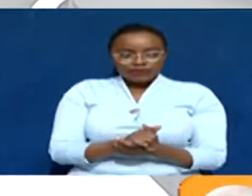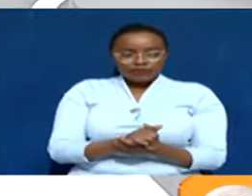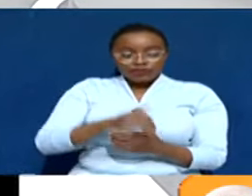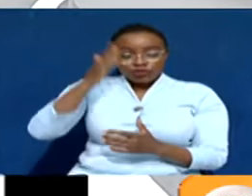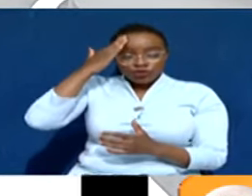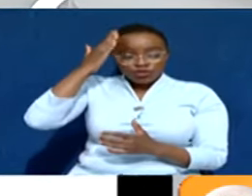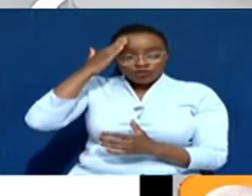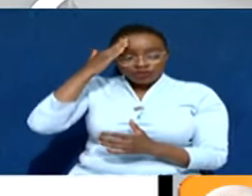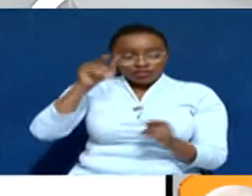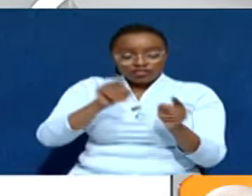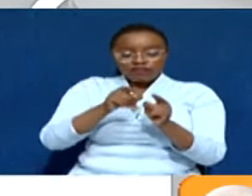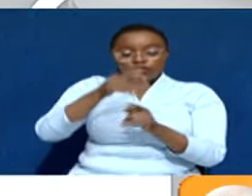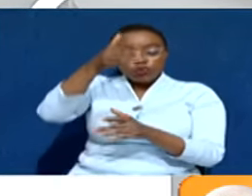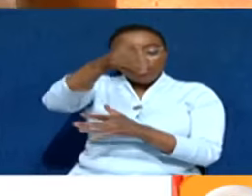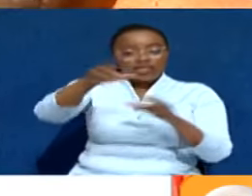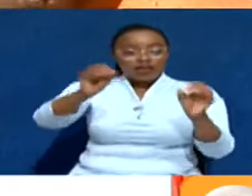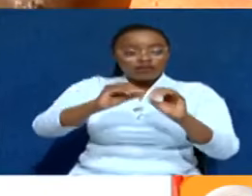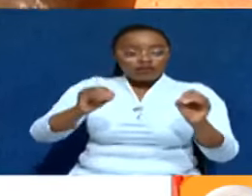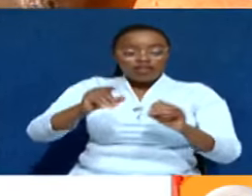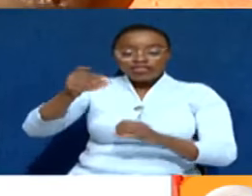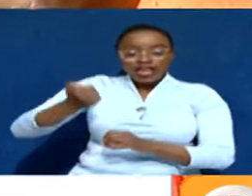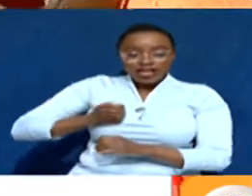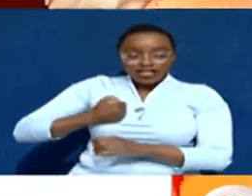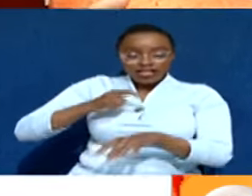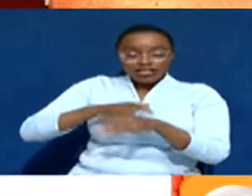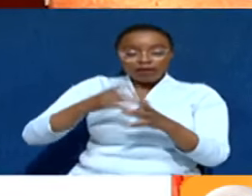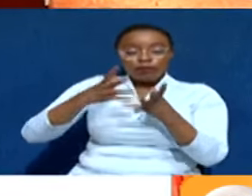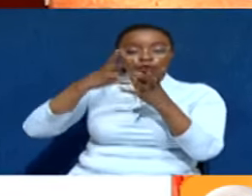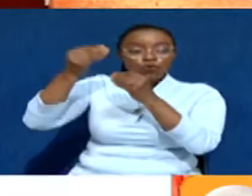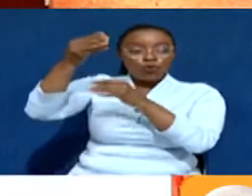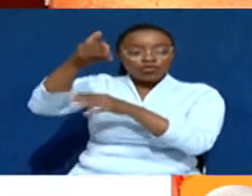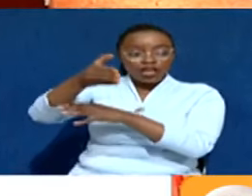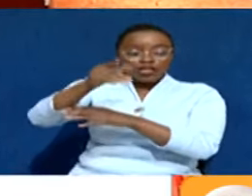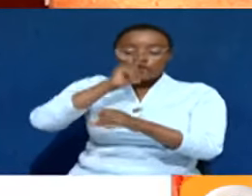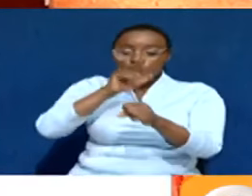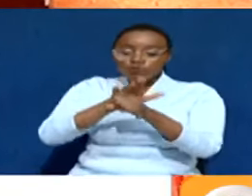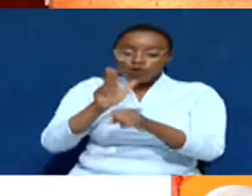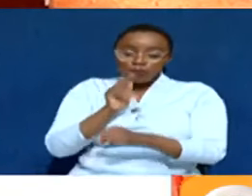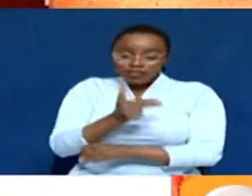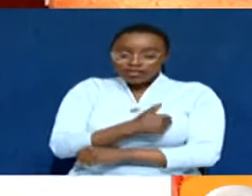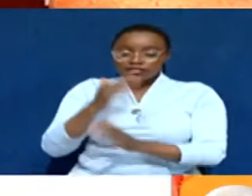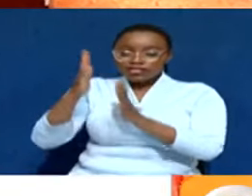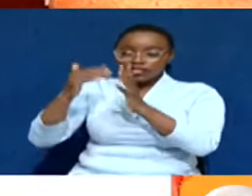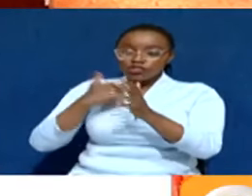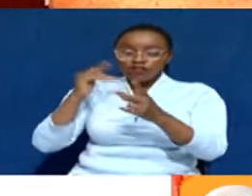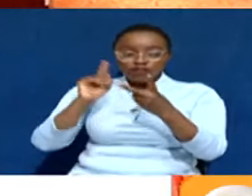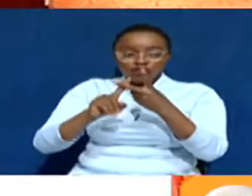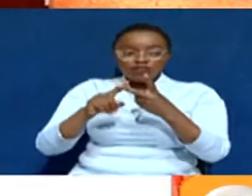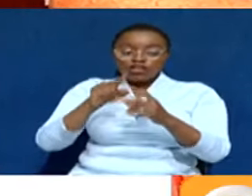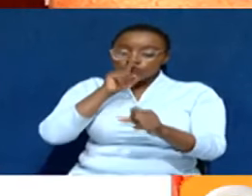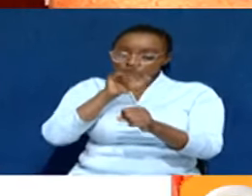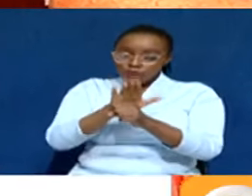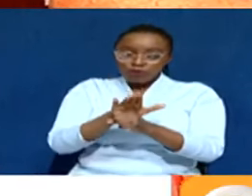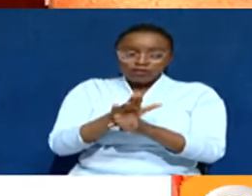You know, you are not on the ground. Those girls there, when we go there, you are sure of our security, you are sure